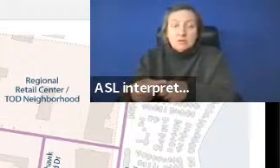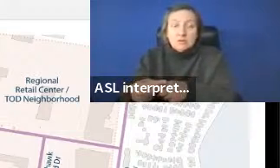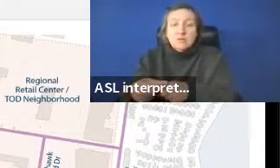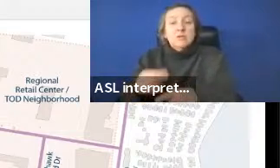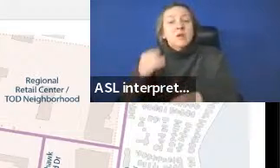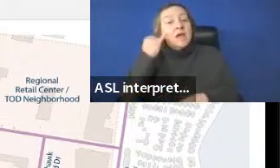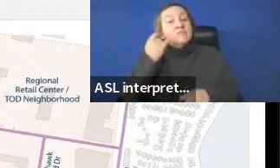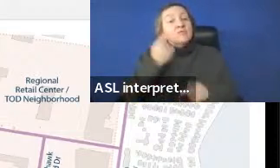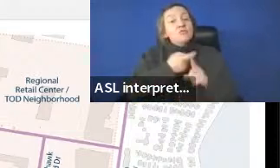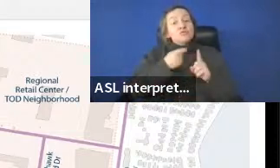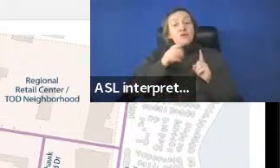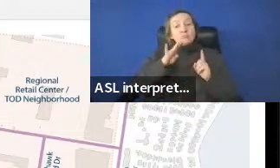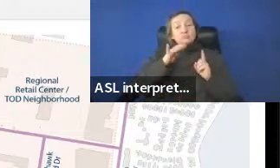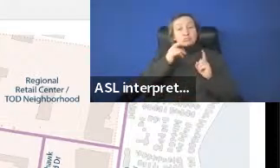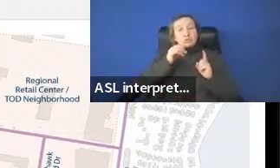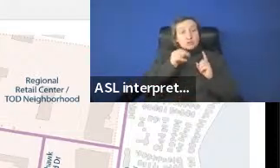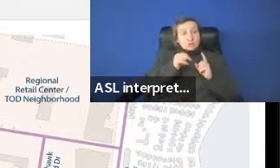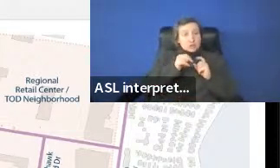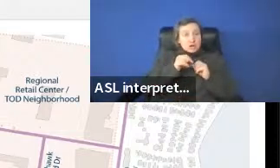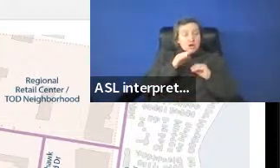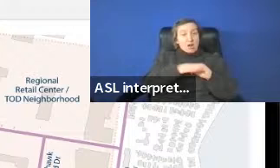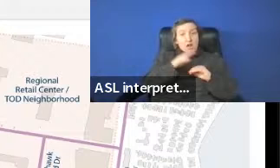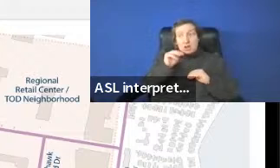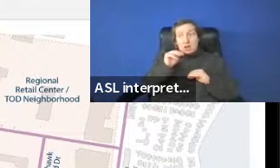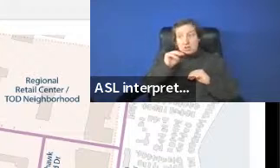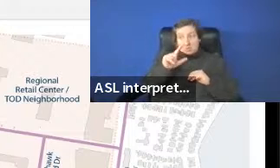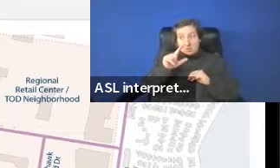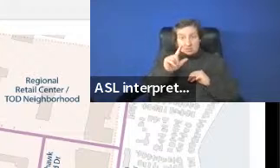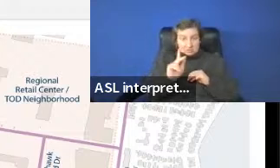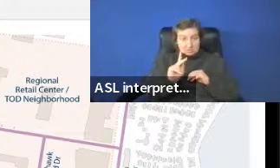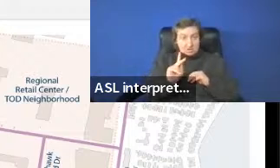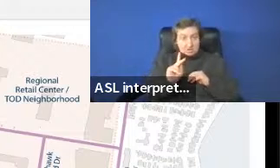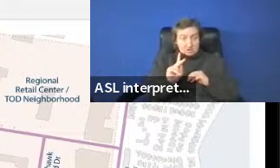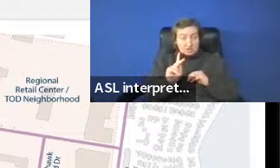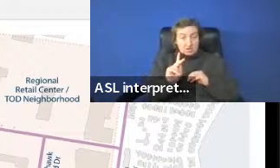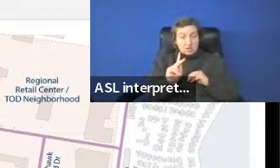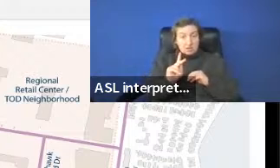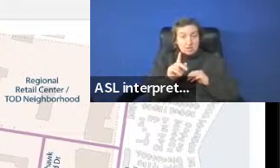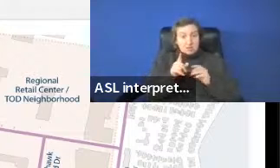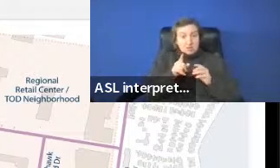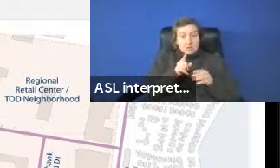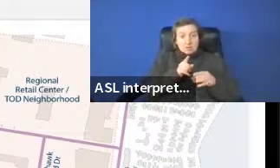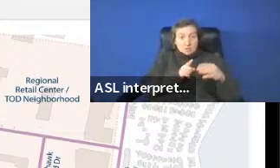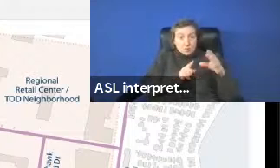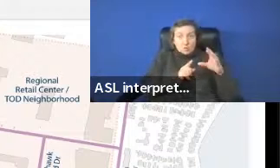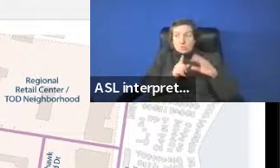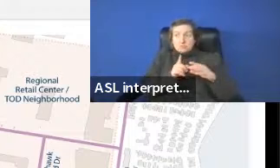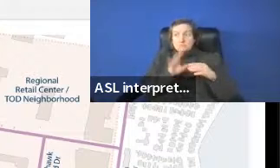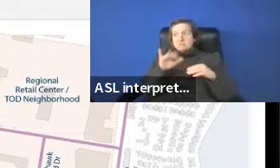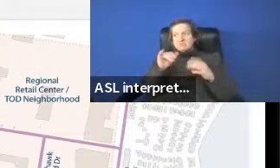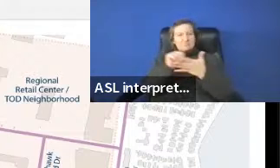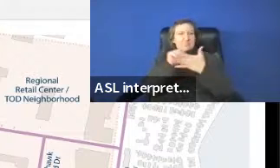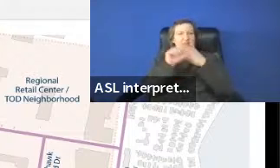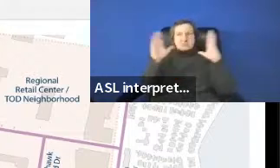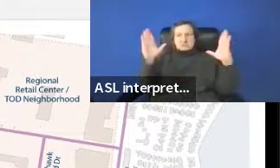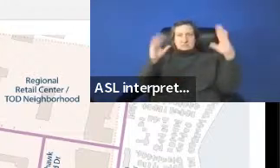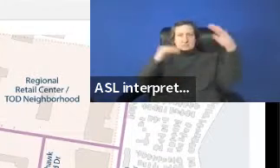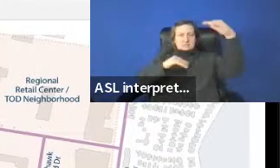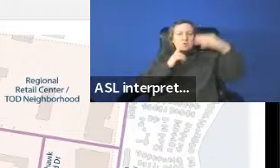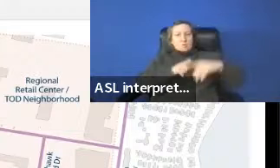If you're coming from Bridgeton, you'd be on MLK, going up the page, right? Right. That's